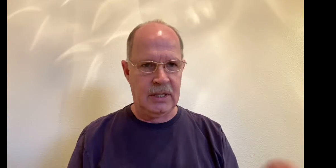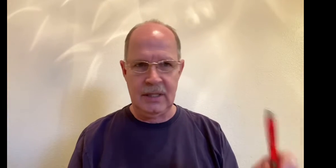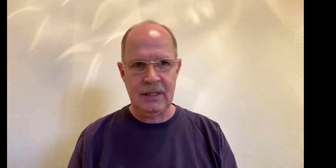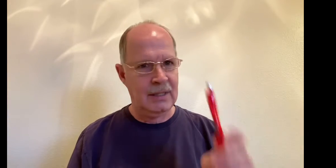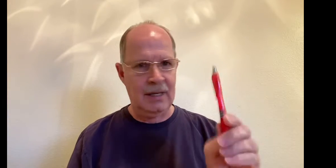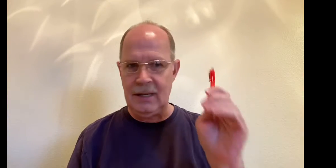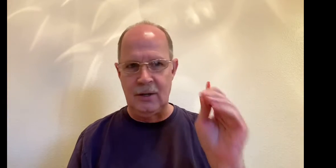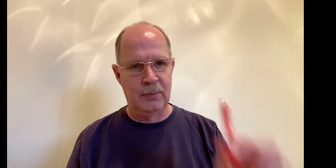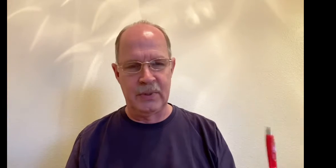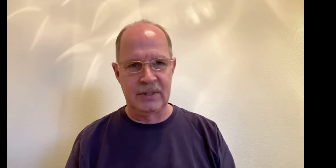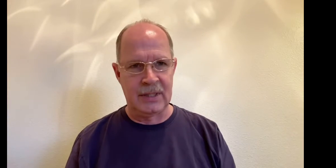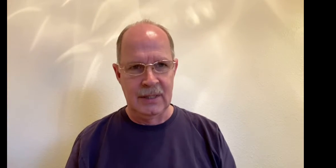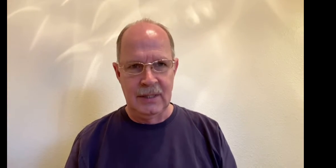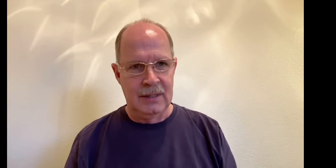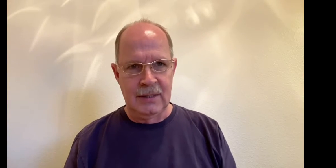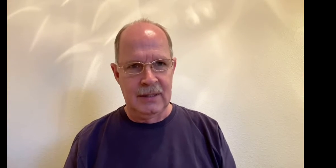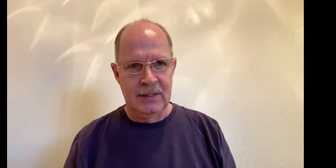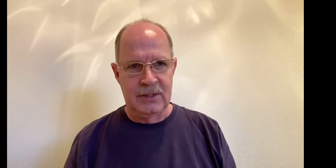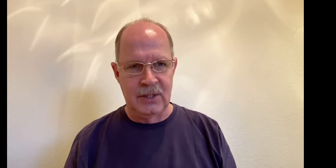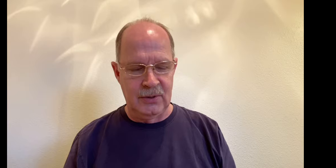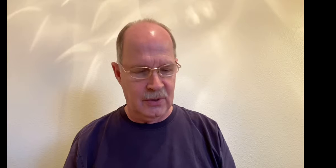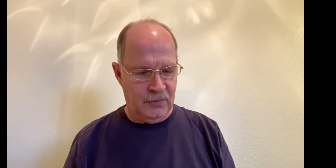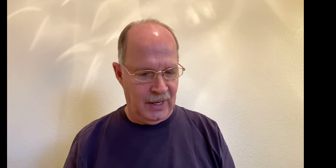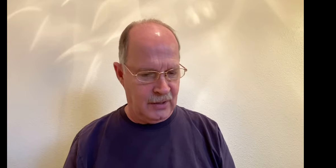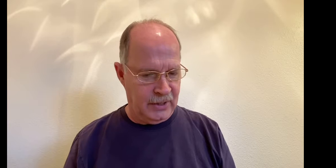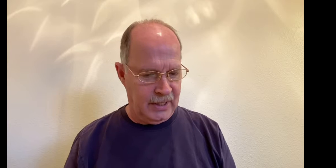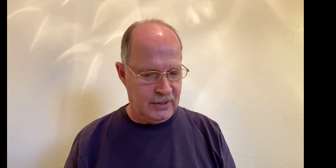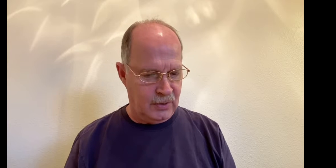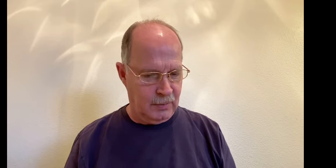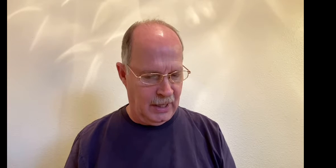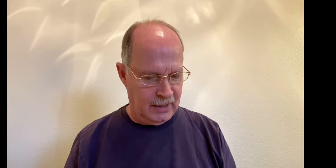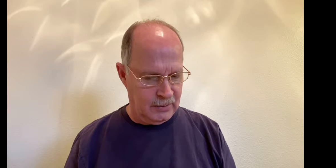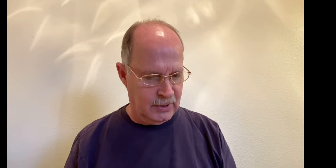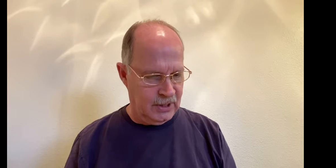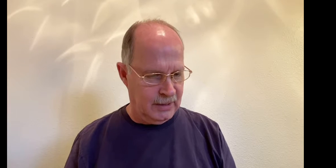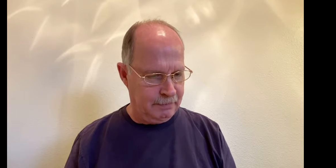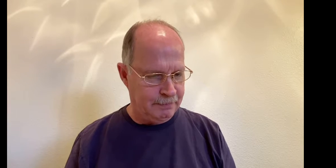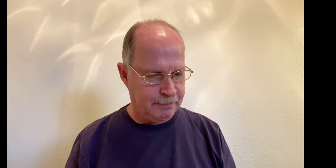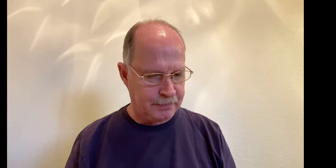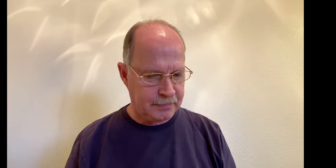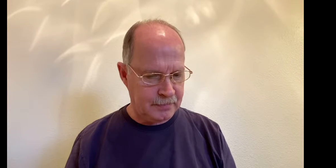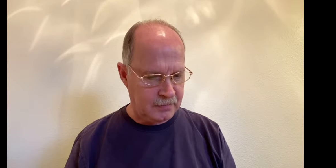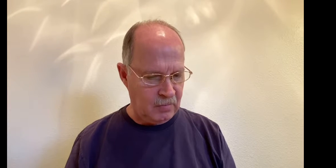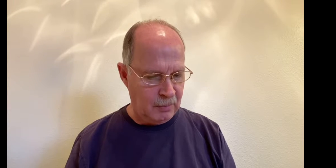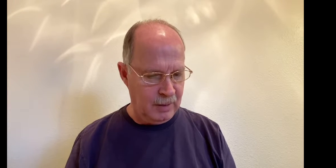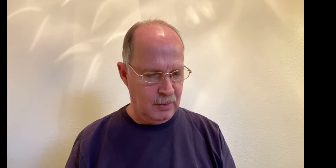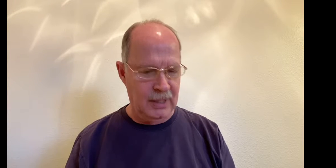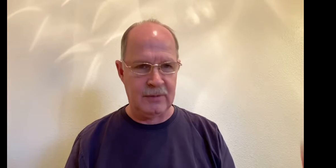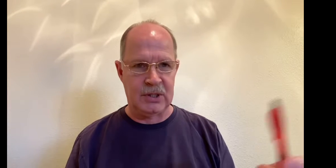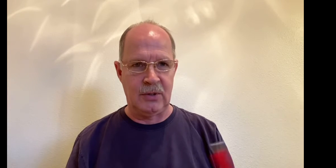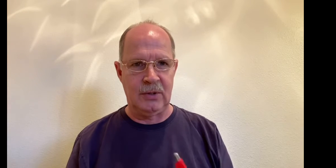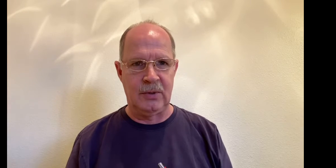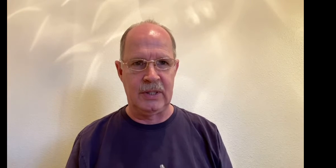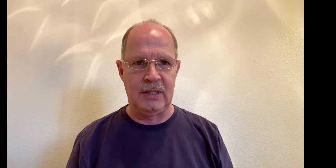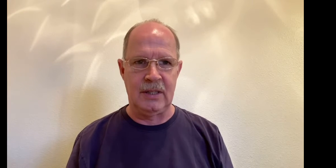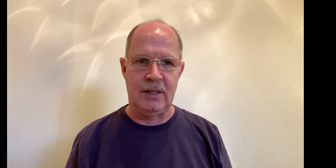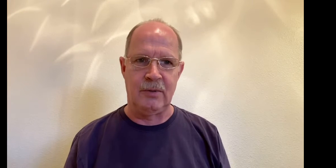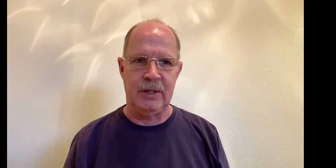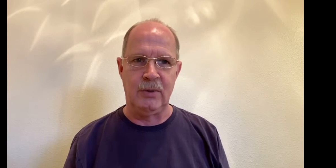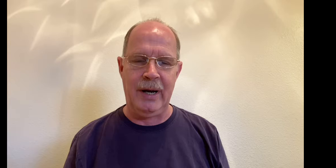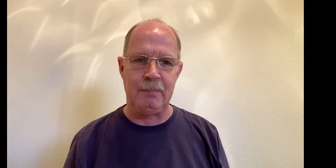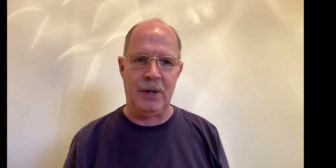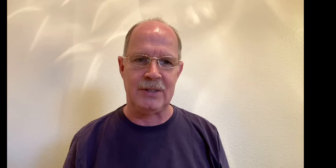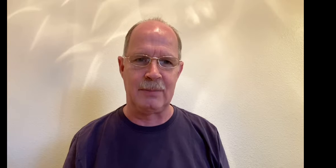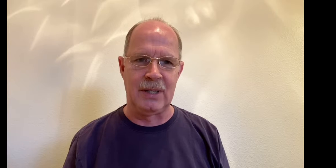What I hope is soon the final days of the Biden regime. Maybe we'll have a show going into all